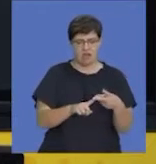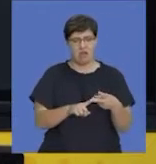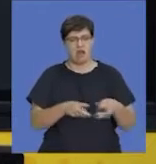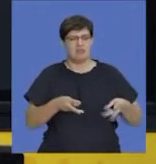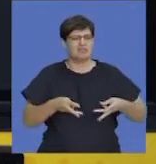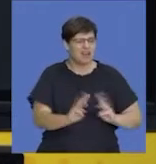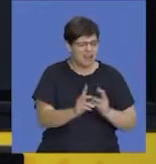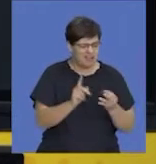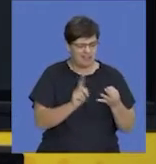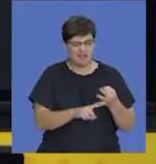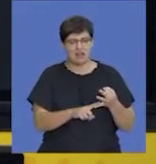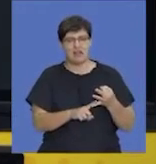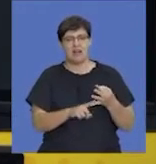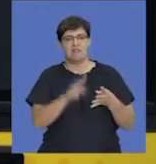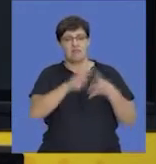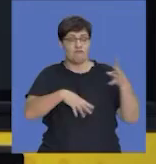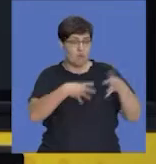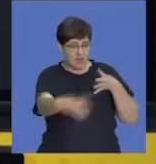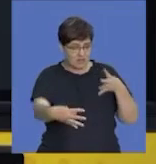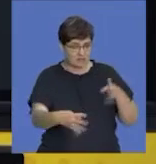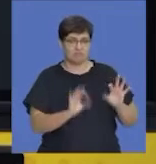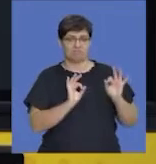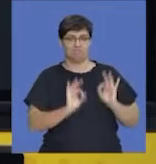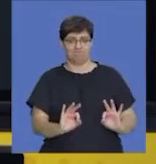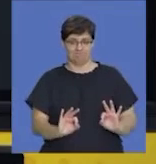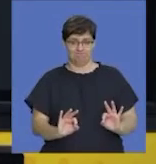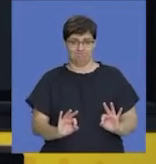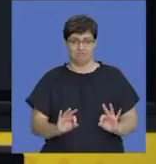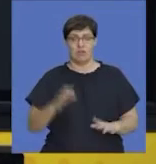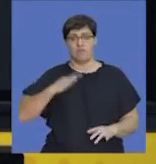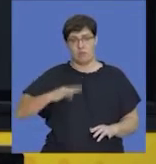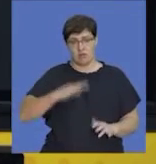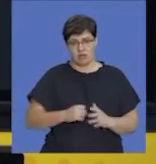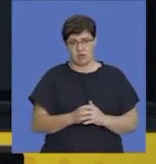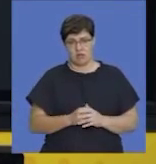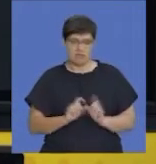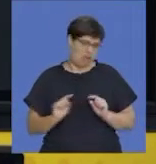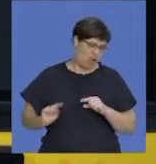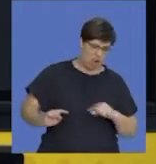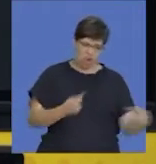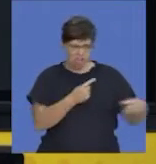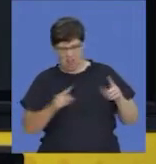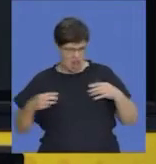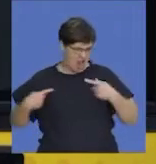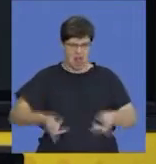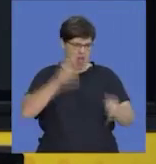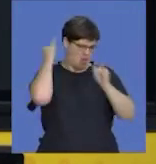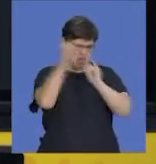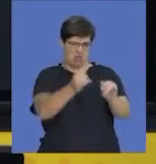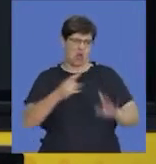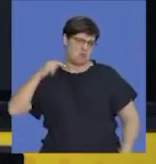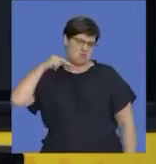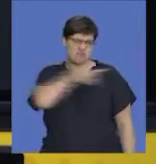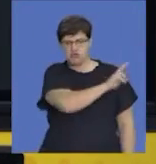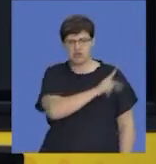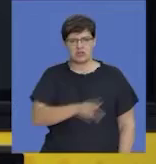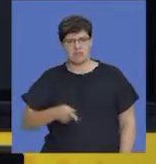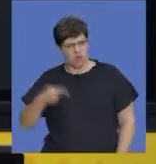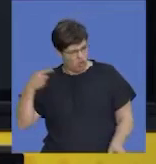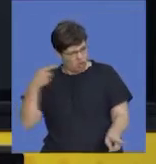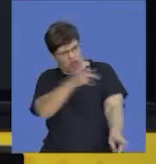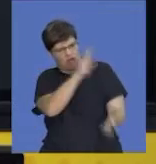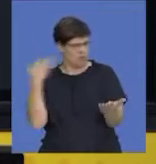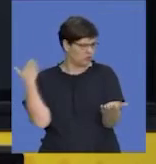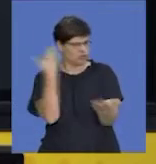style and the format is formal. So we can't fight with people in our letters, and we can't be rude, we can't threaten them with